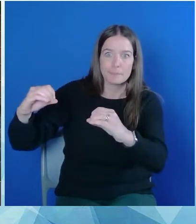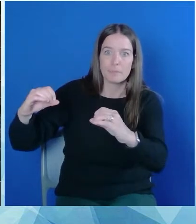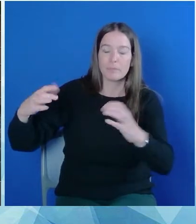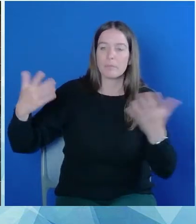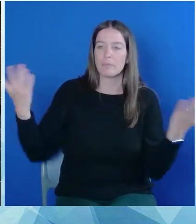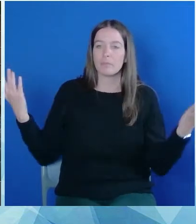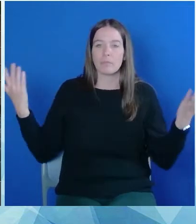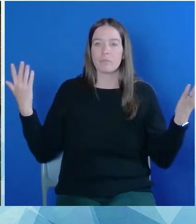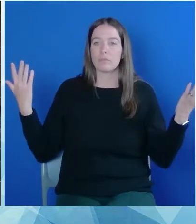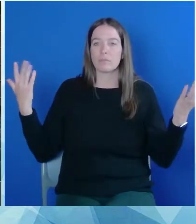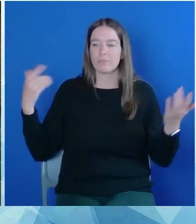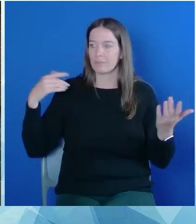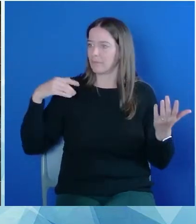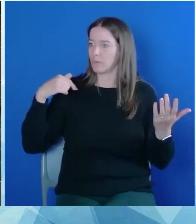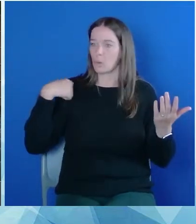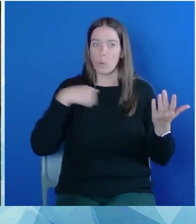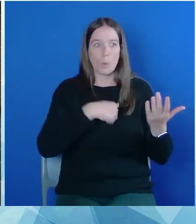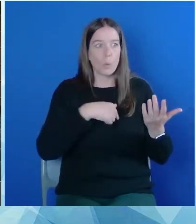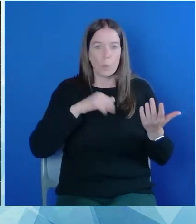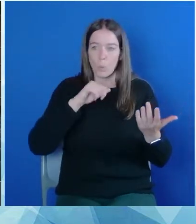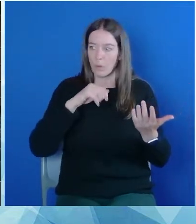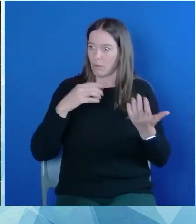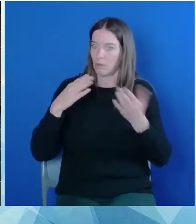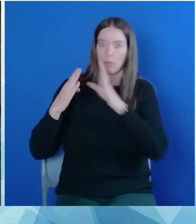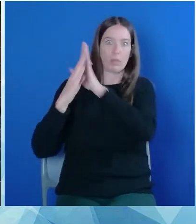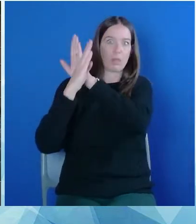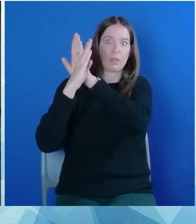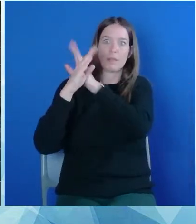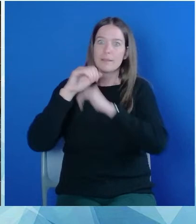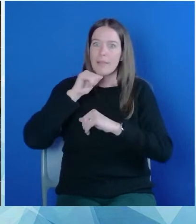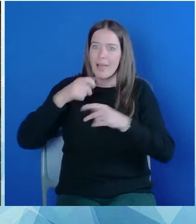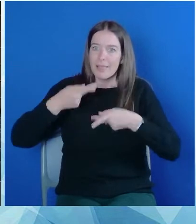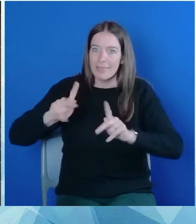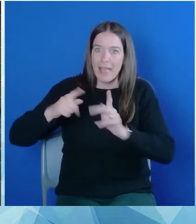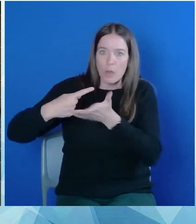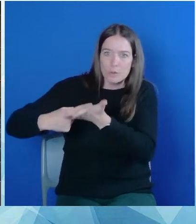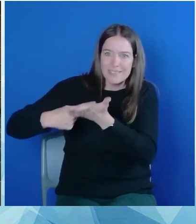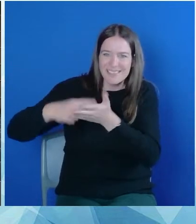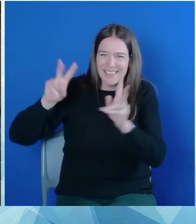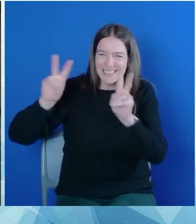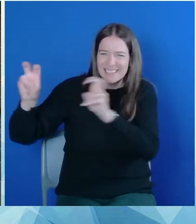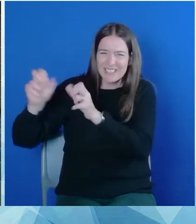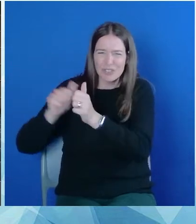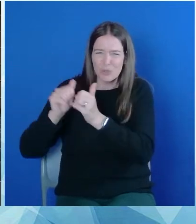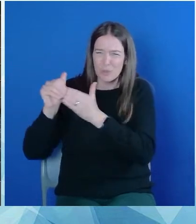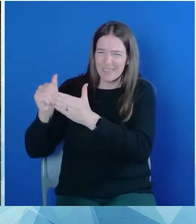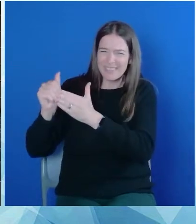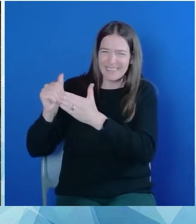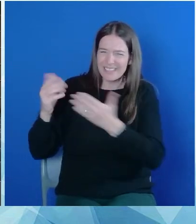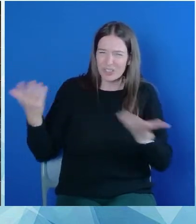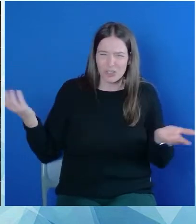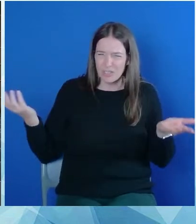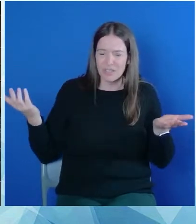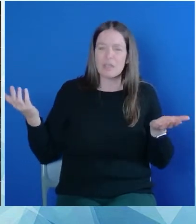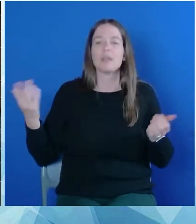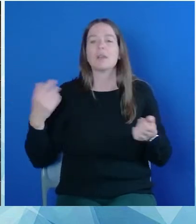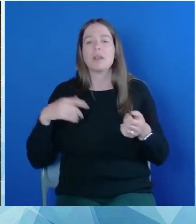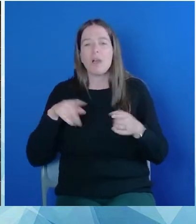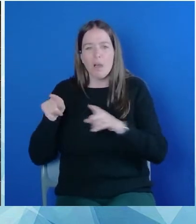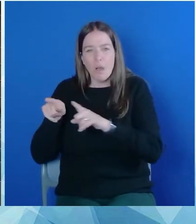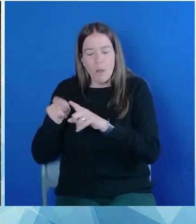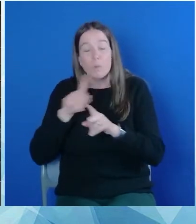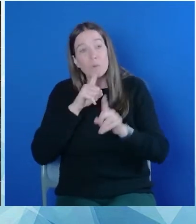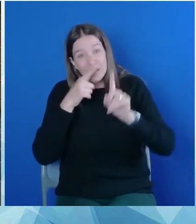with leadership in an open forum, so I at least wanted to provide that respect. Ultimately, we need to put our students and teachers